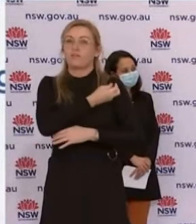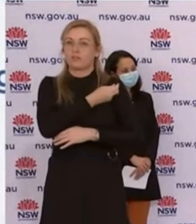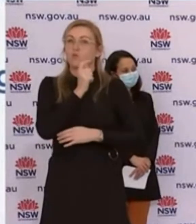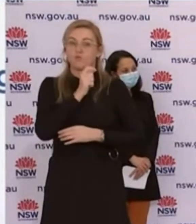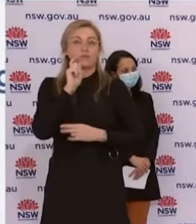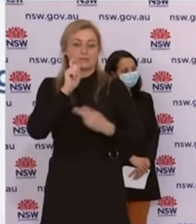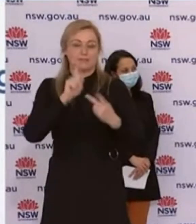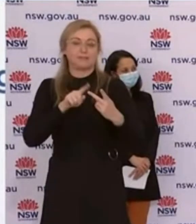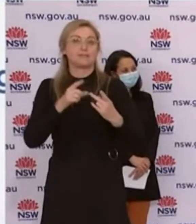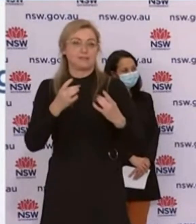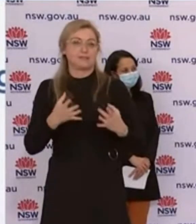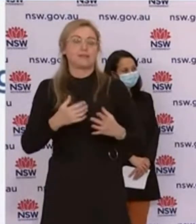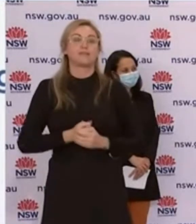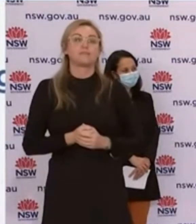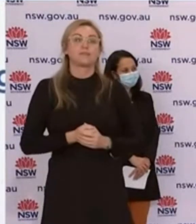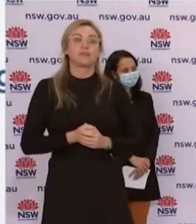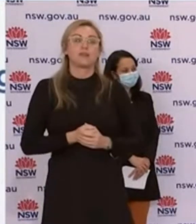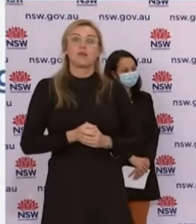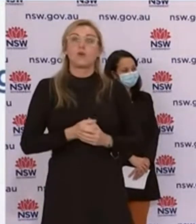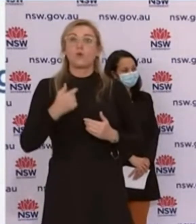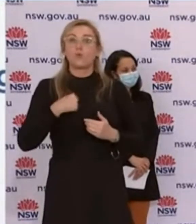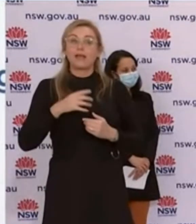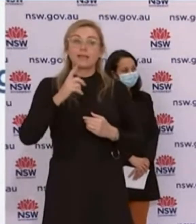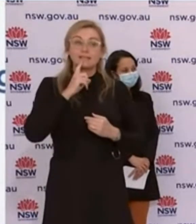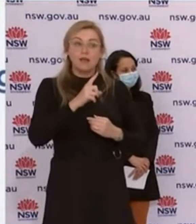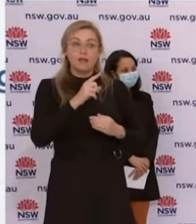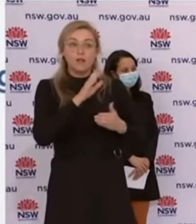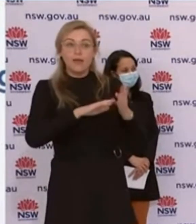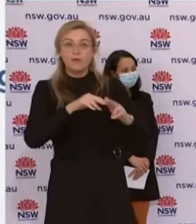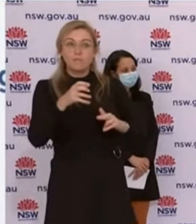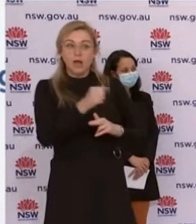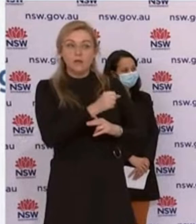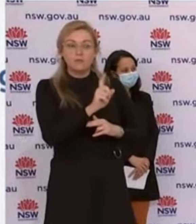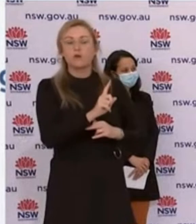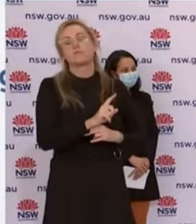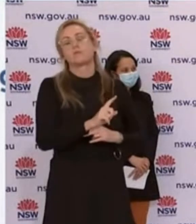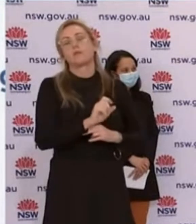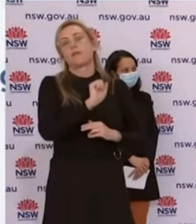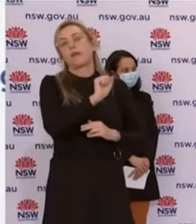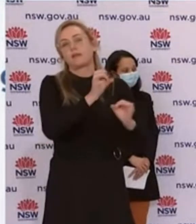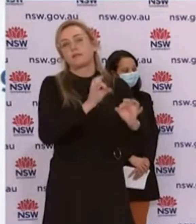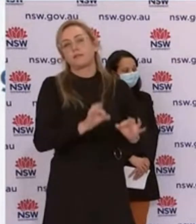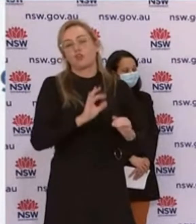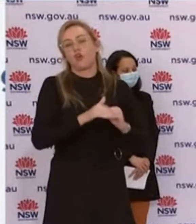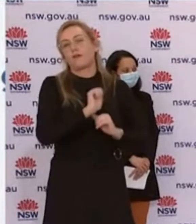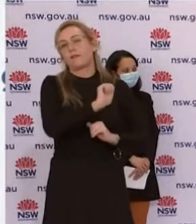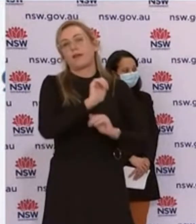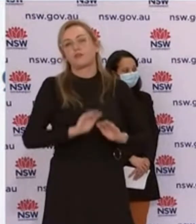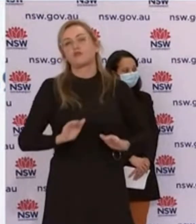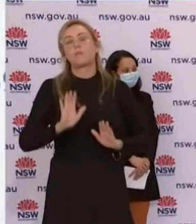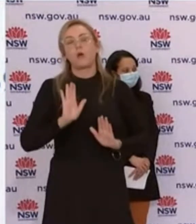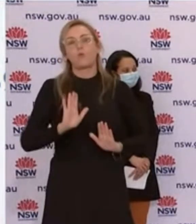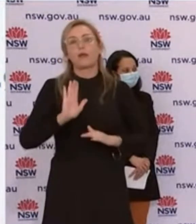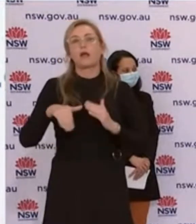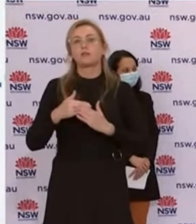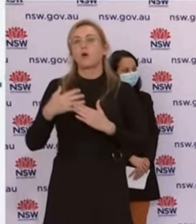full vaccination. Look, we would never tell parents what to do, but obviously the safety of their children is a matter for them, and we'll have more health